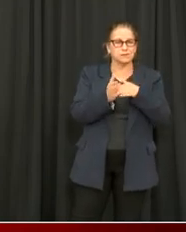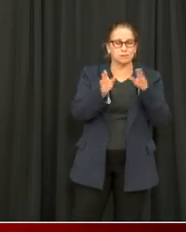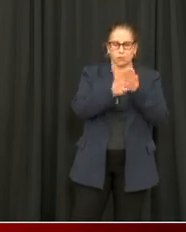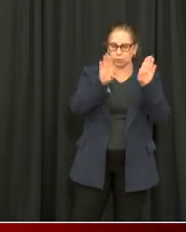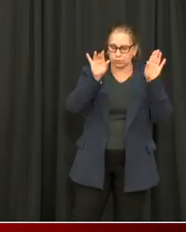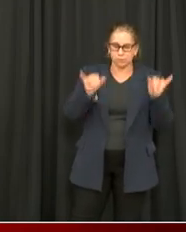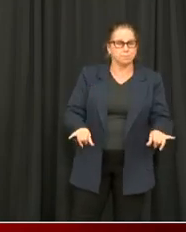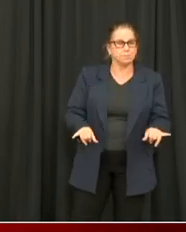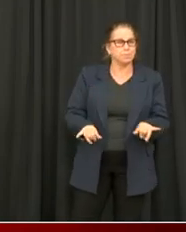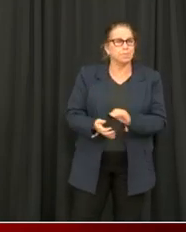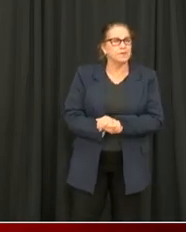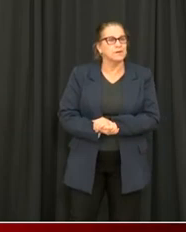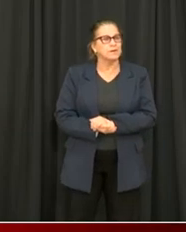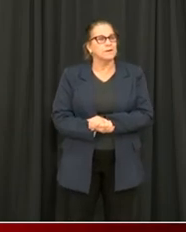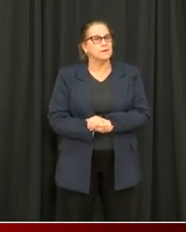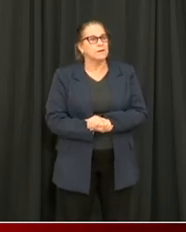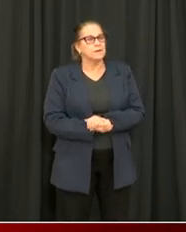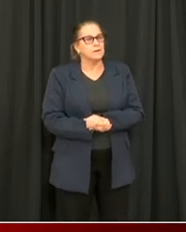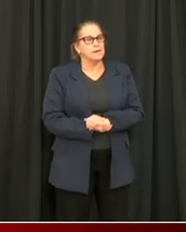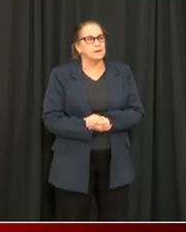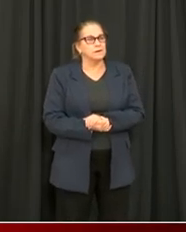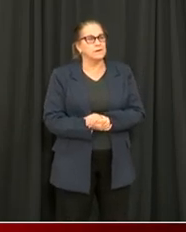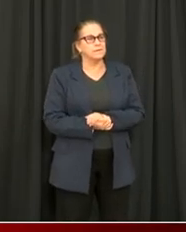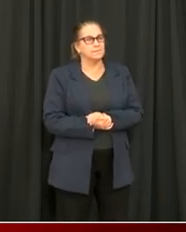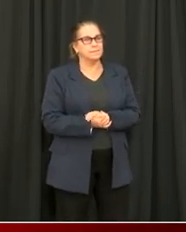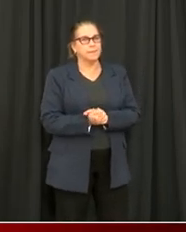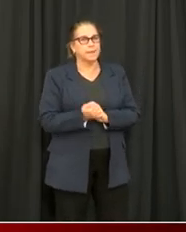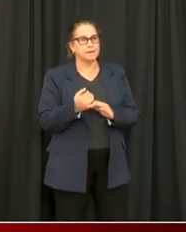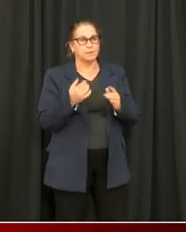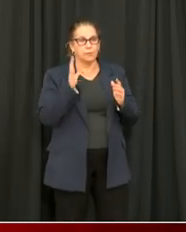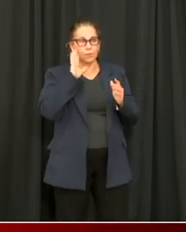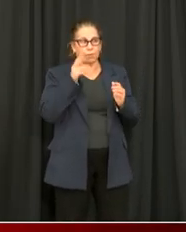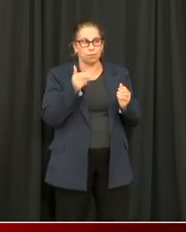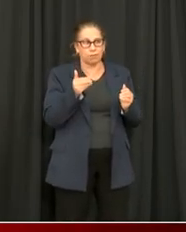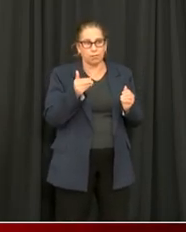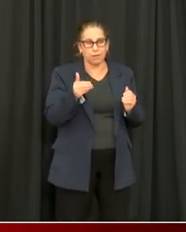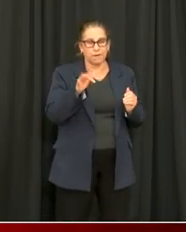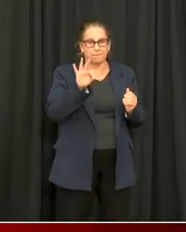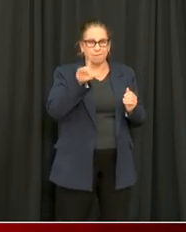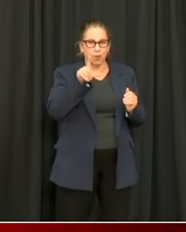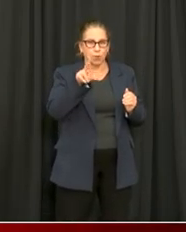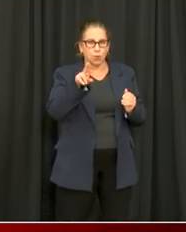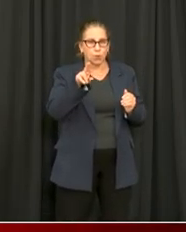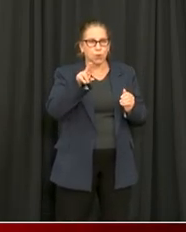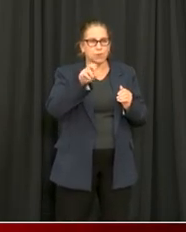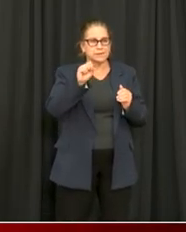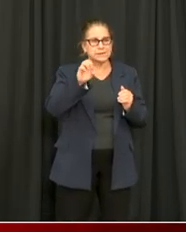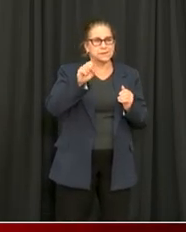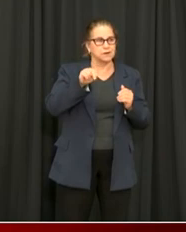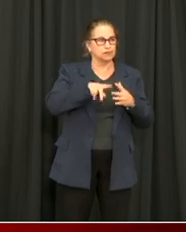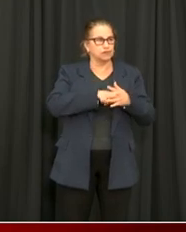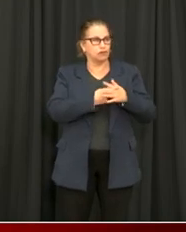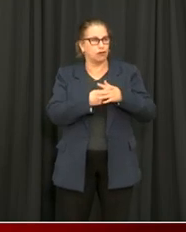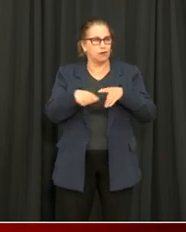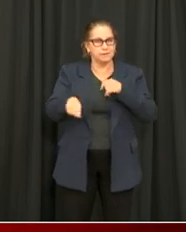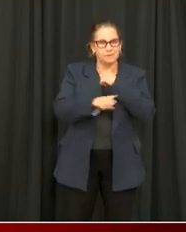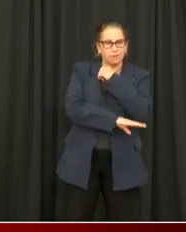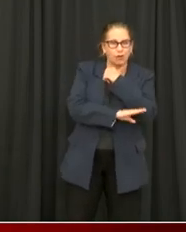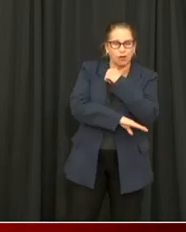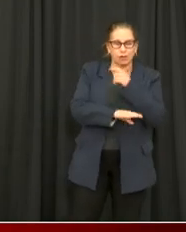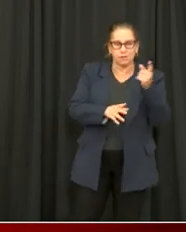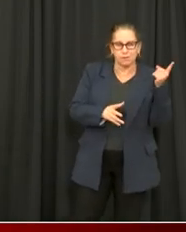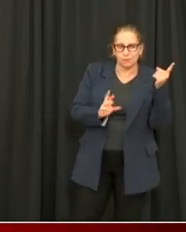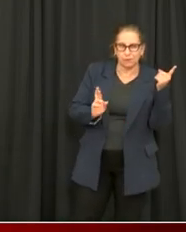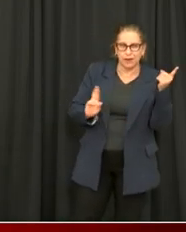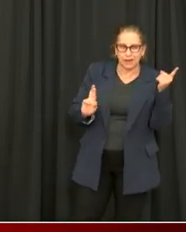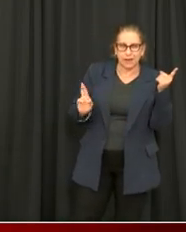going into a flu season, going into the fall, that we would have surge capacity if necessary. Now, here's